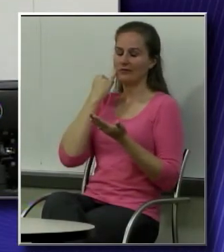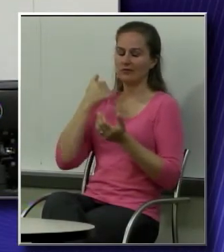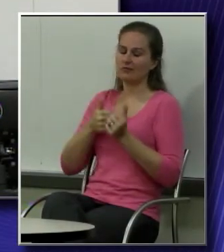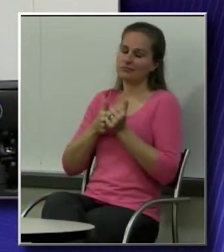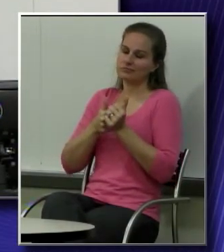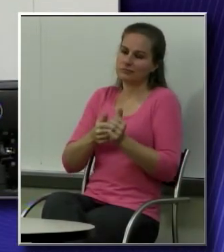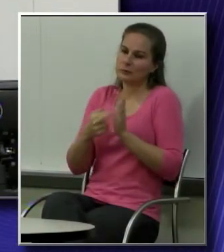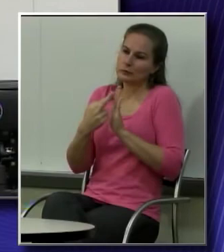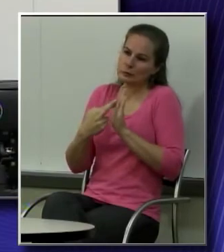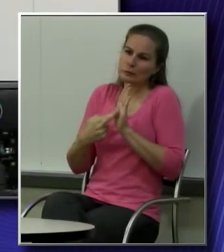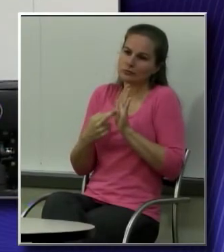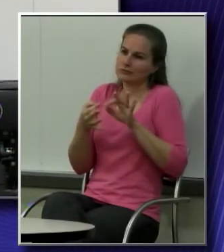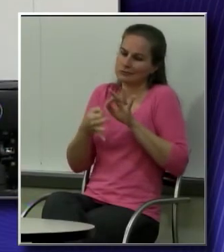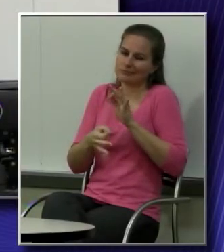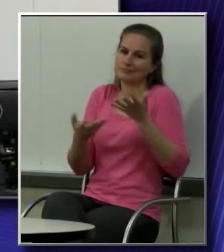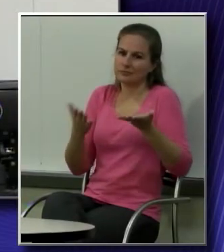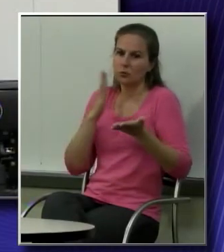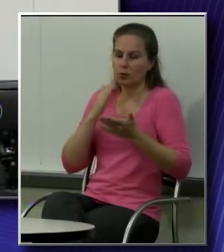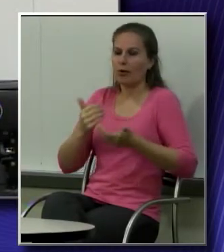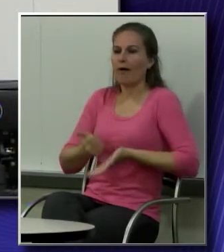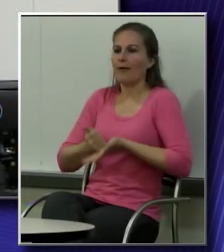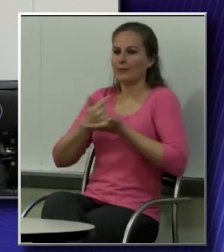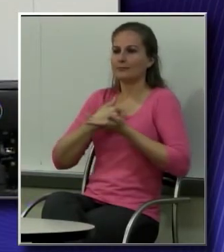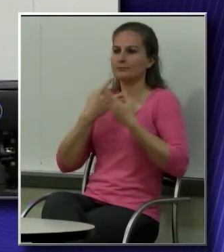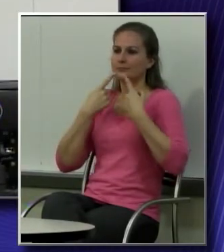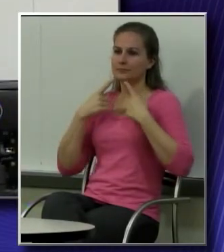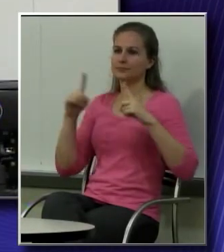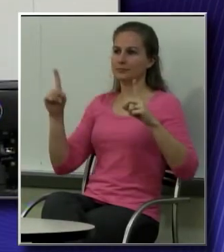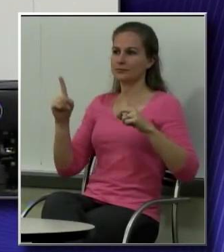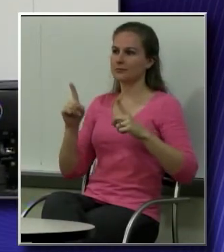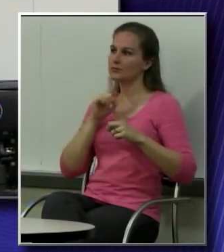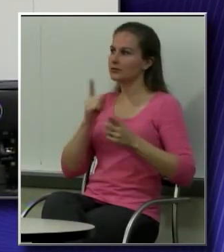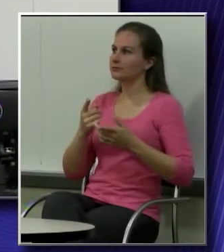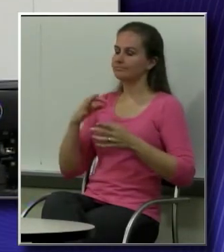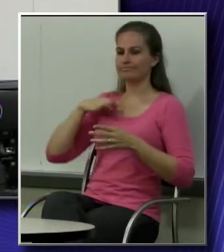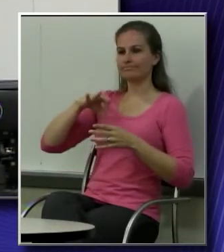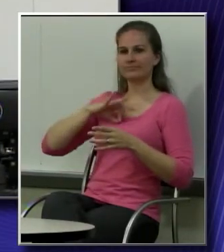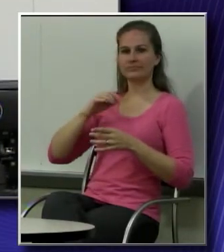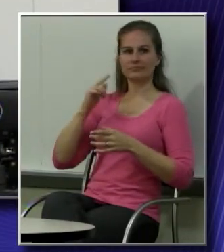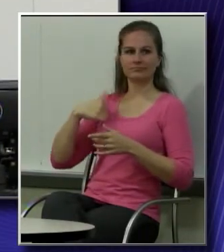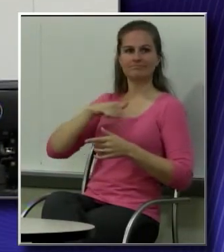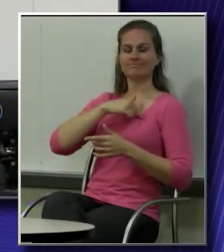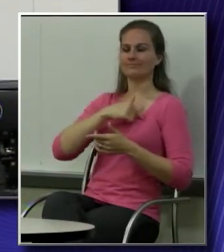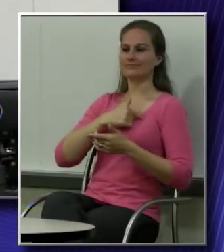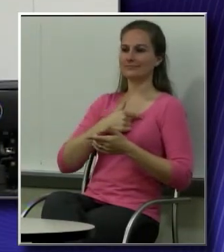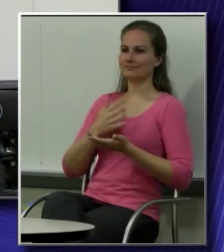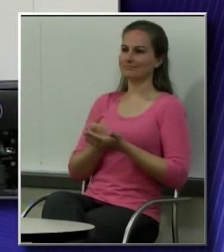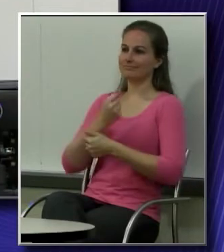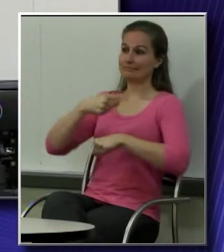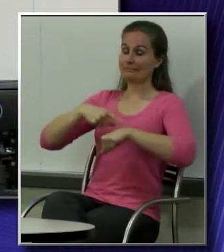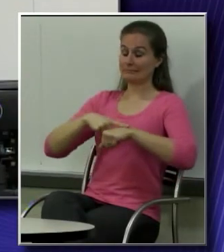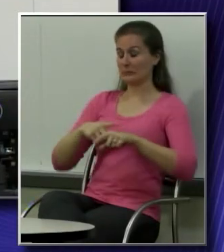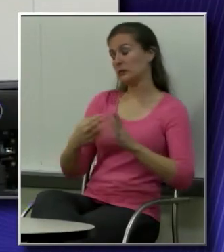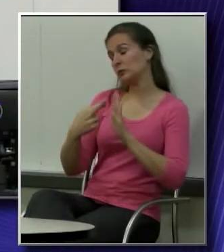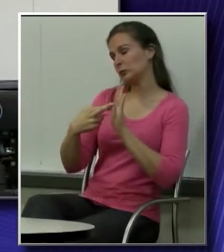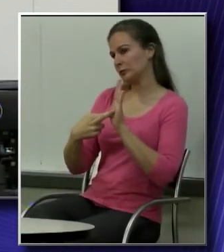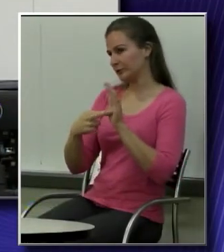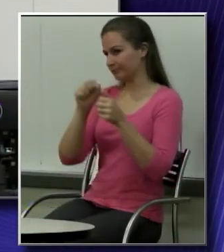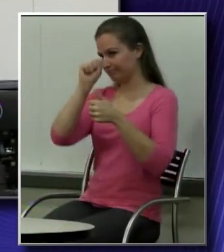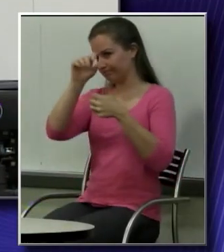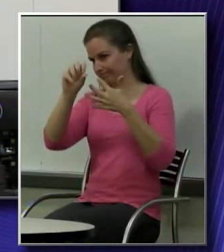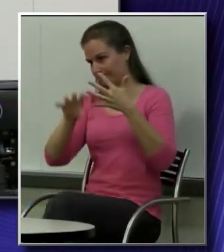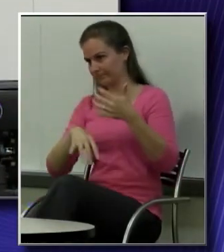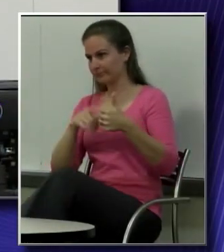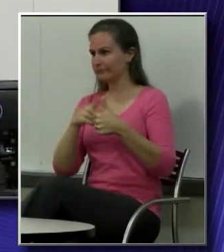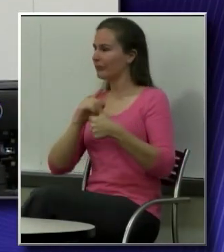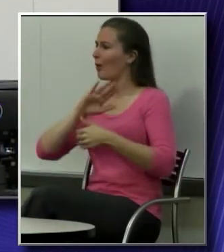manage the process and help you get the most benefit out of your time here this evening. So a few ground rules. First, all